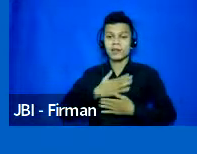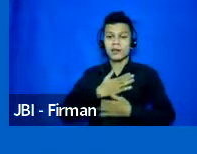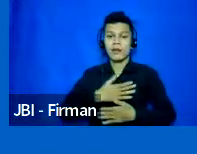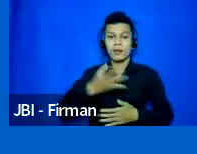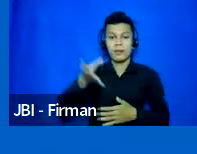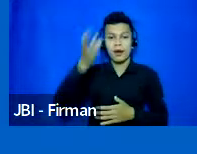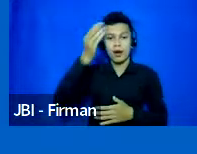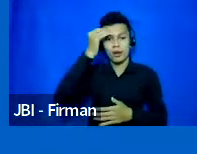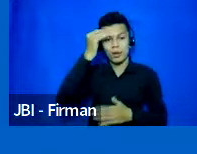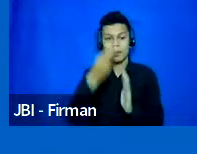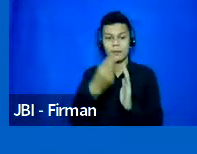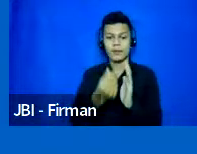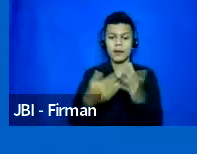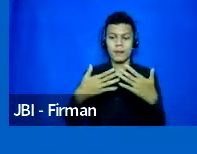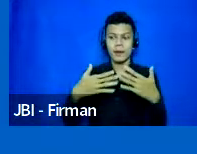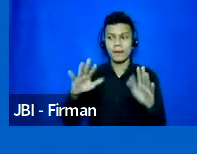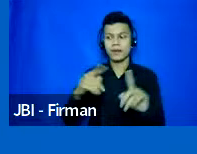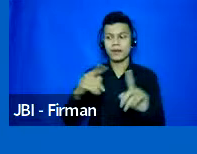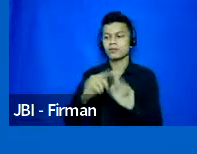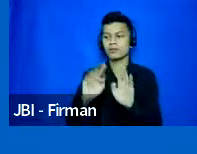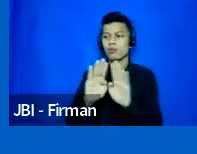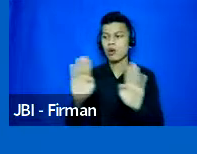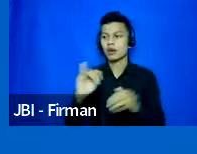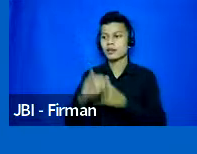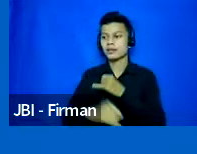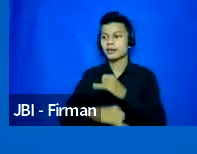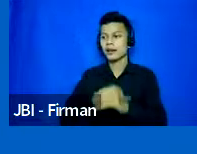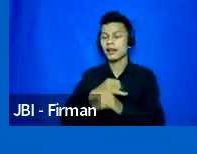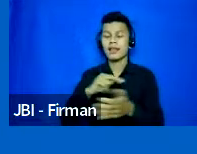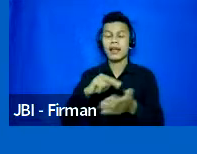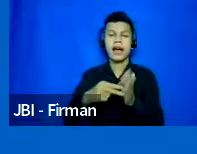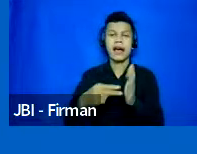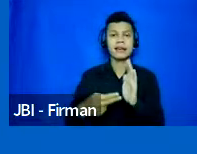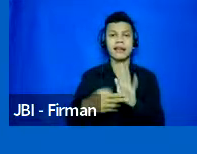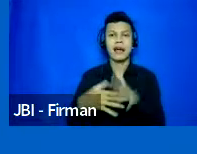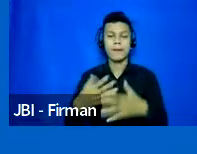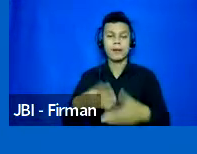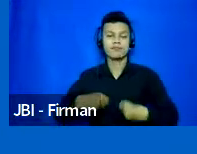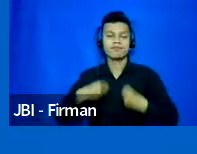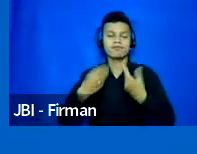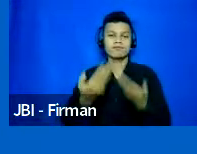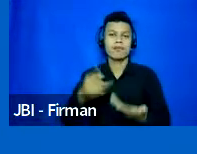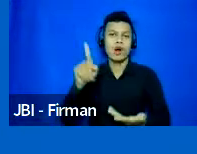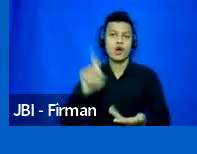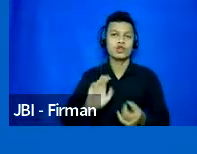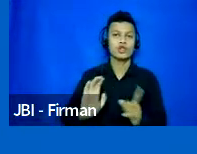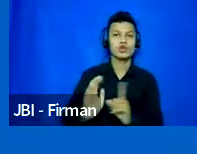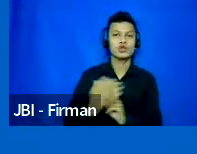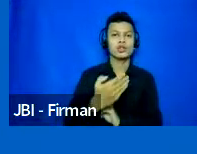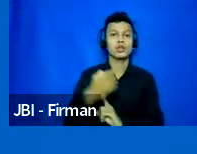of expressions need to be protected so that all users can express their opinion without fear of reprisals